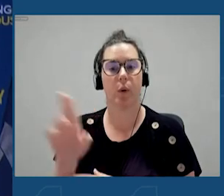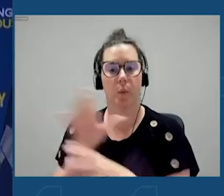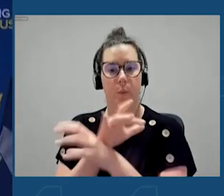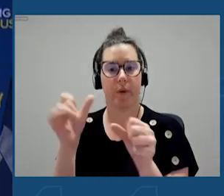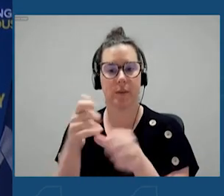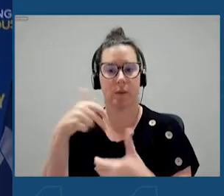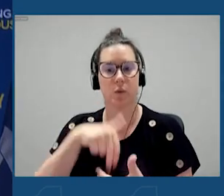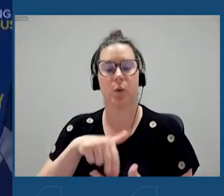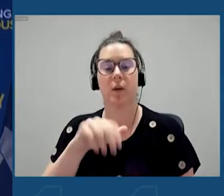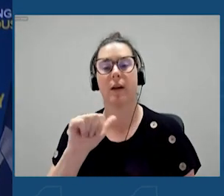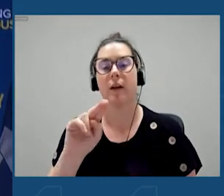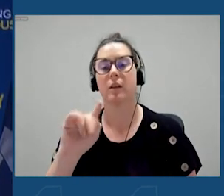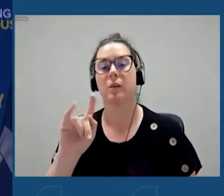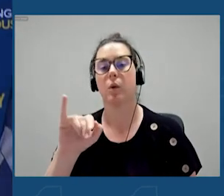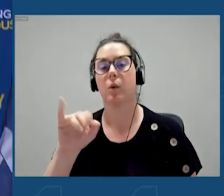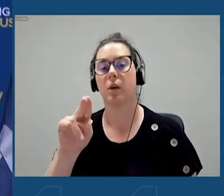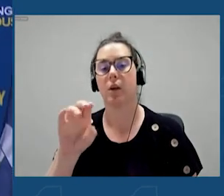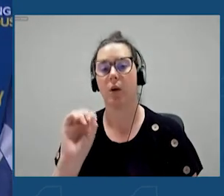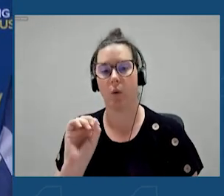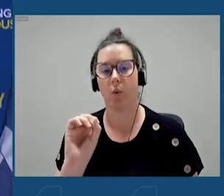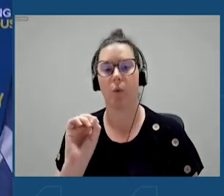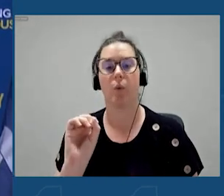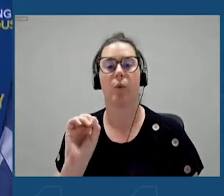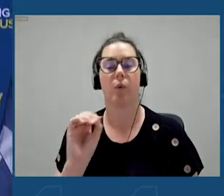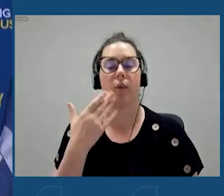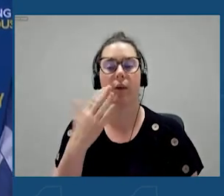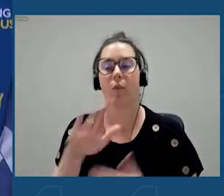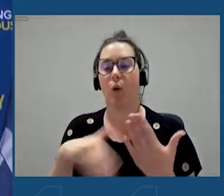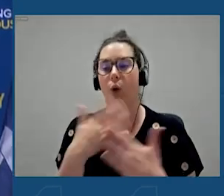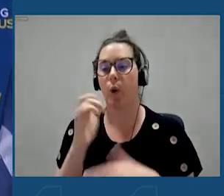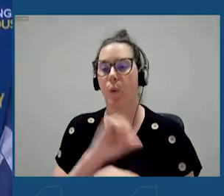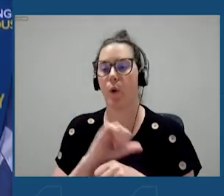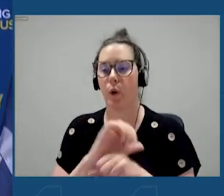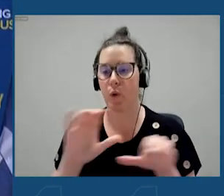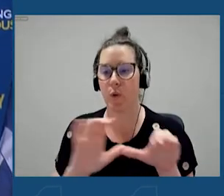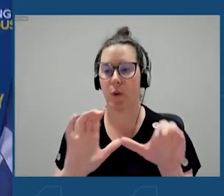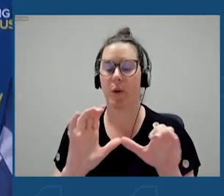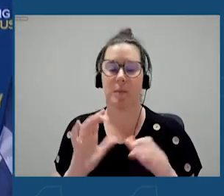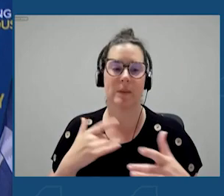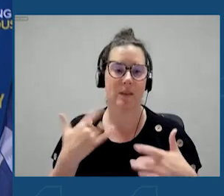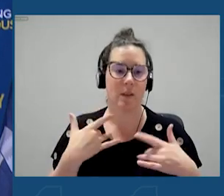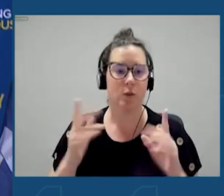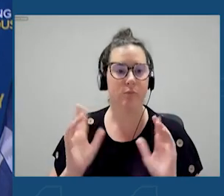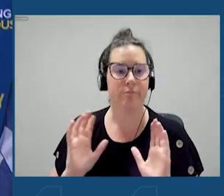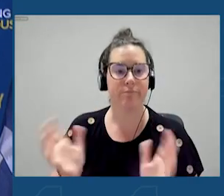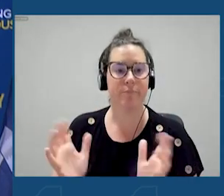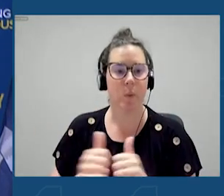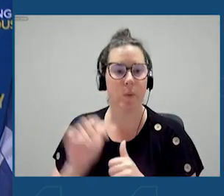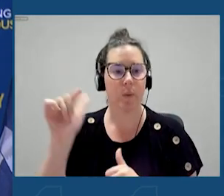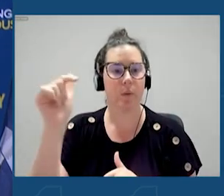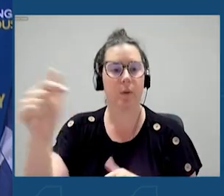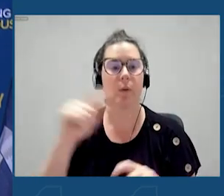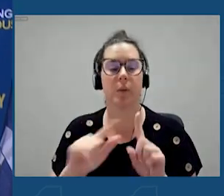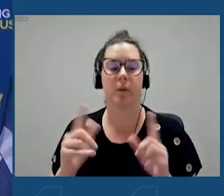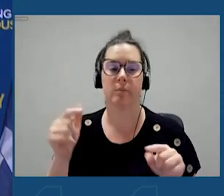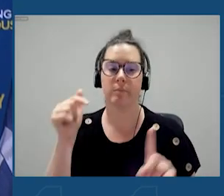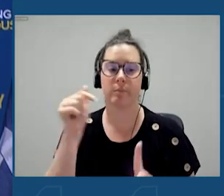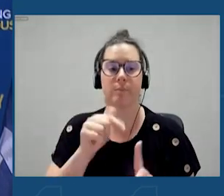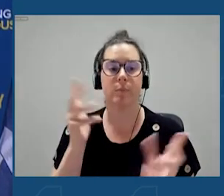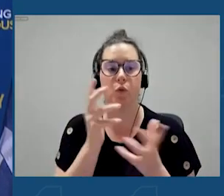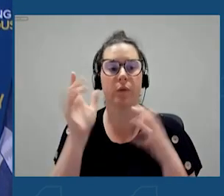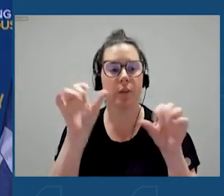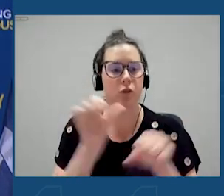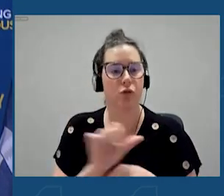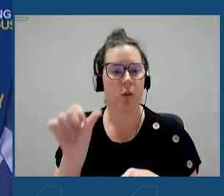Good to see you, Antonio, for all the work you're doing. Look forward to catching up with you afterward. And you're doing an incredible job here. This is a challenging